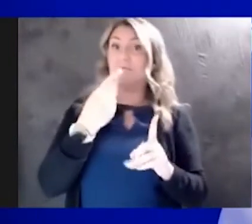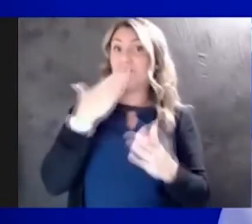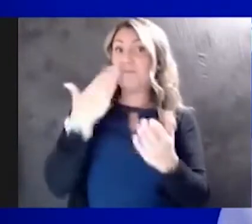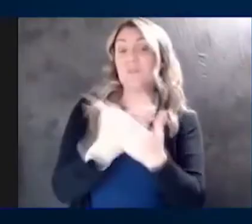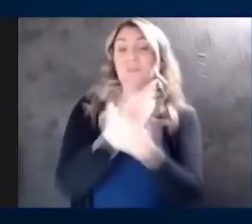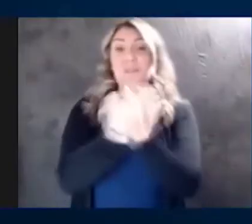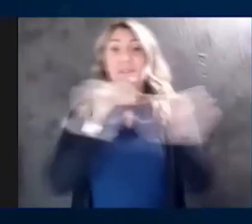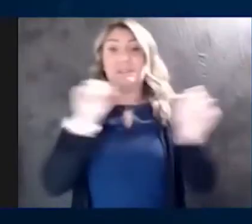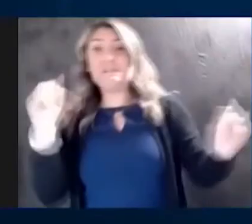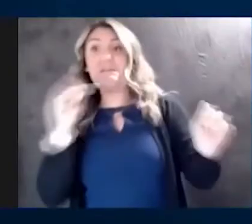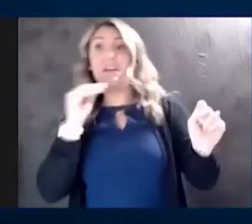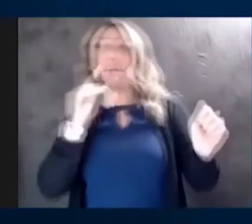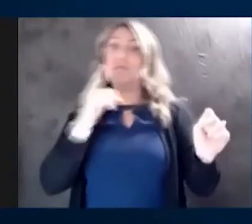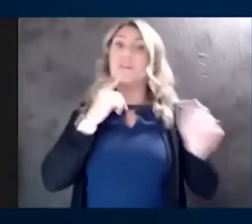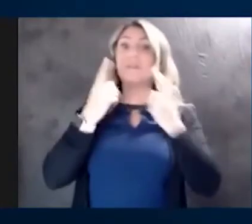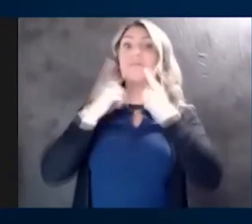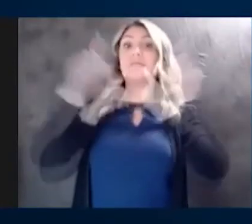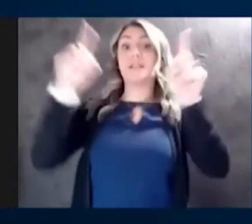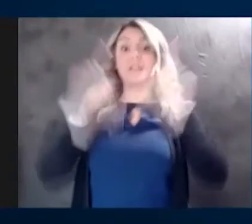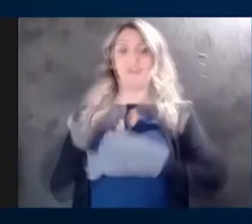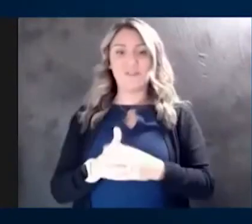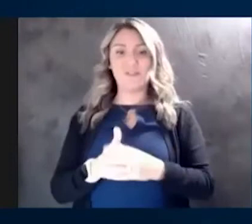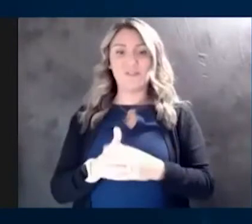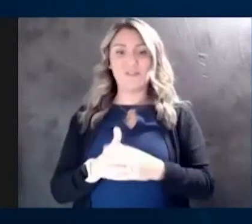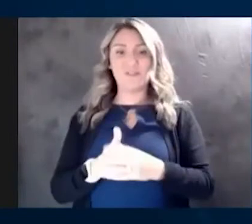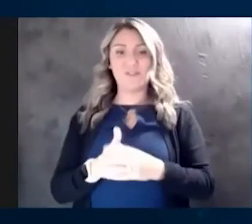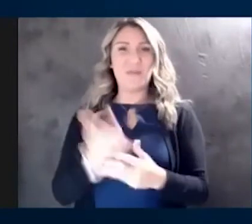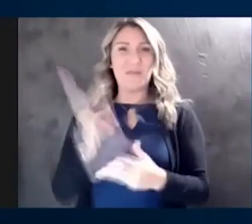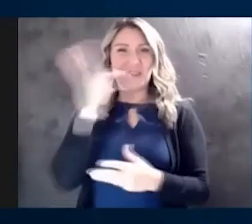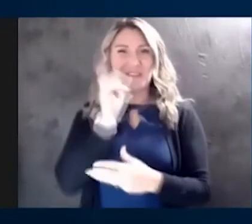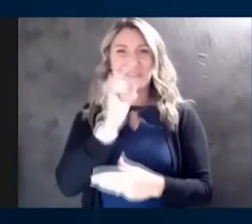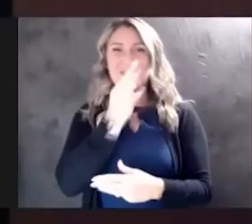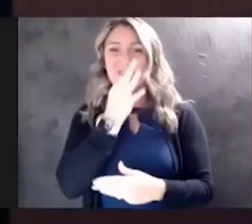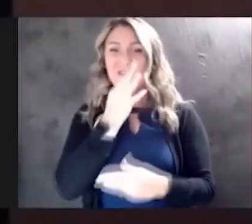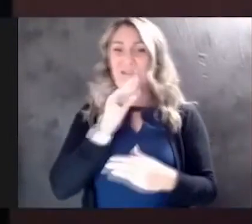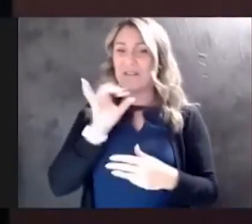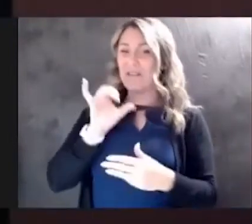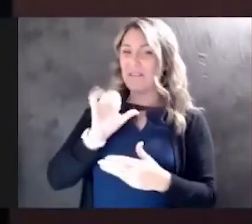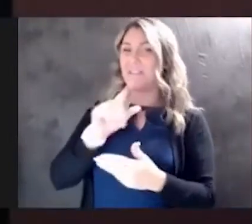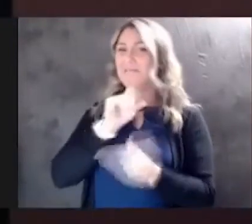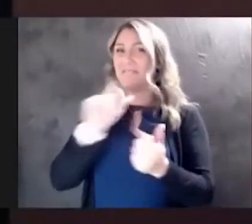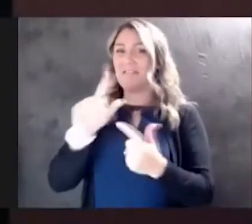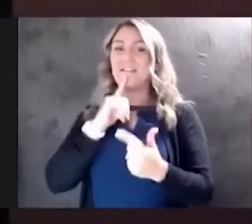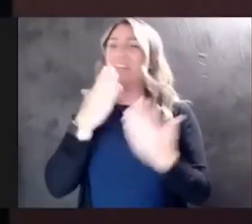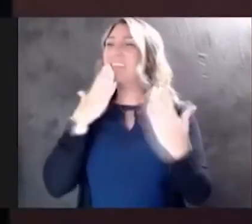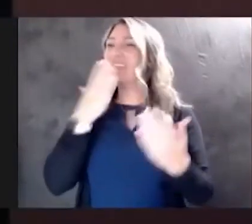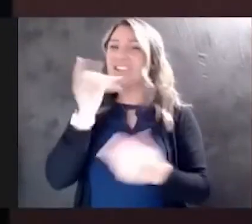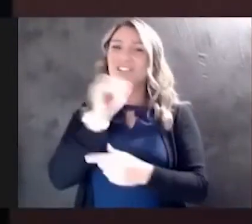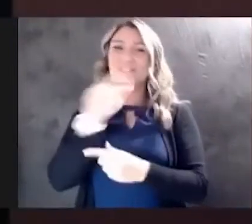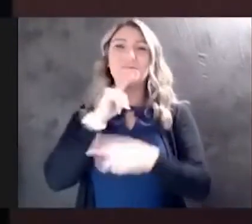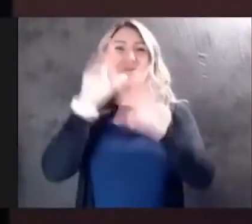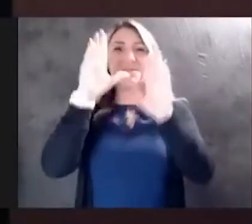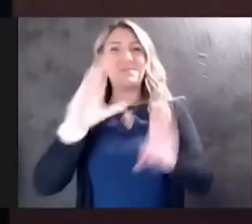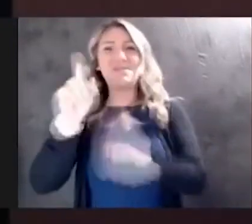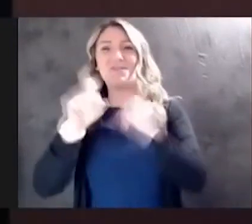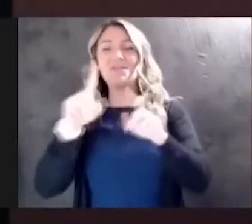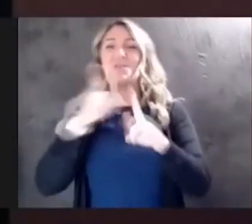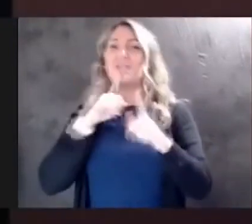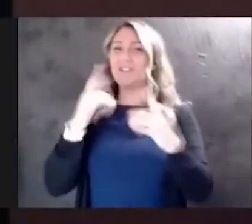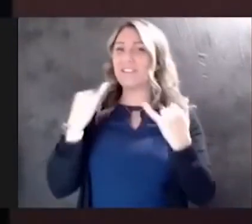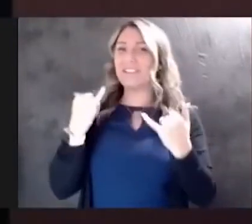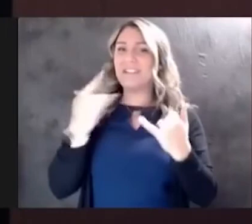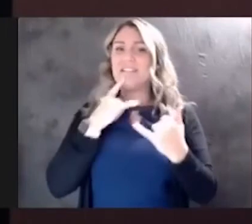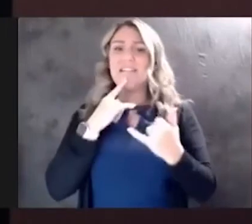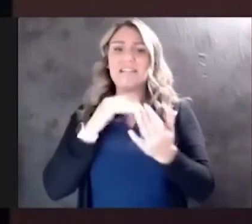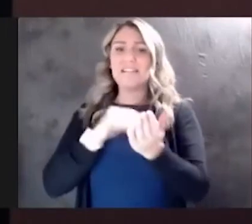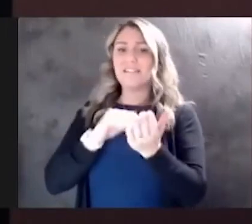soon. Thank you. That's all I got, Jess. All right, Jill, thanks so much. Great questions again today. Dr. Hawkinson, quick